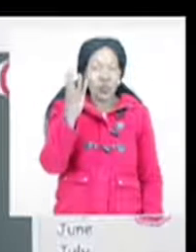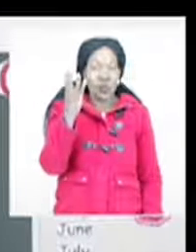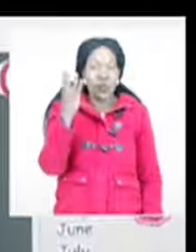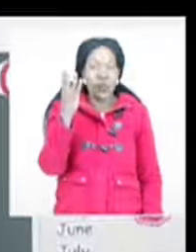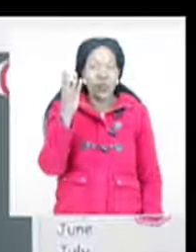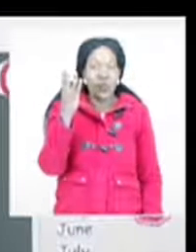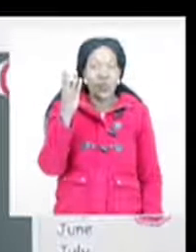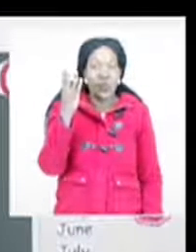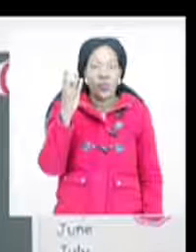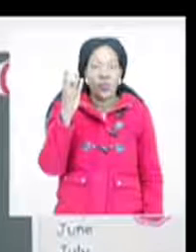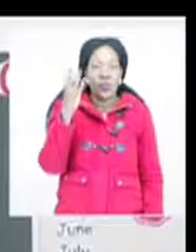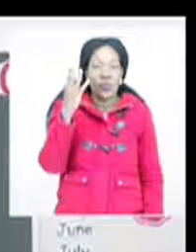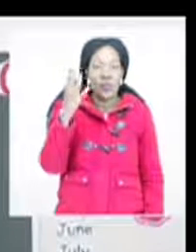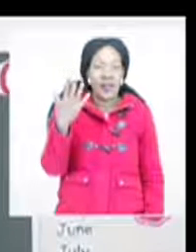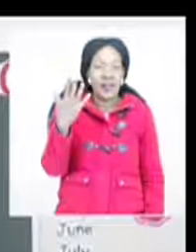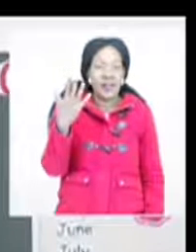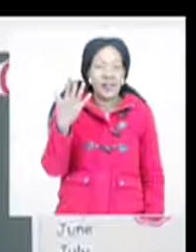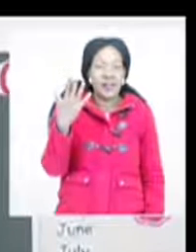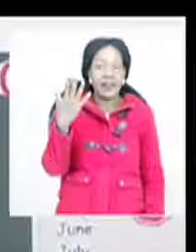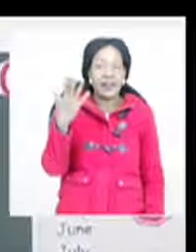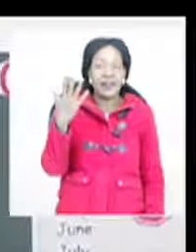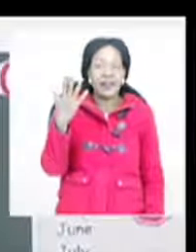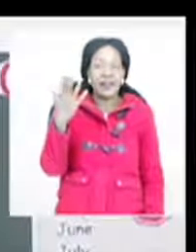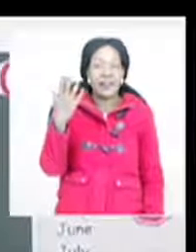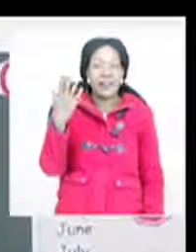4, 5,